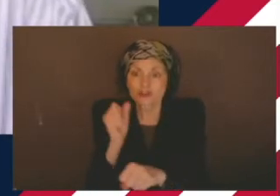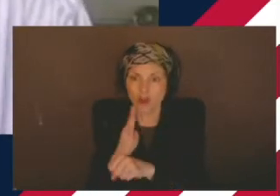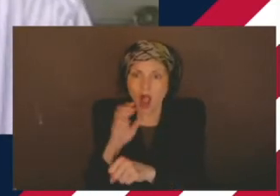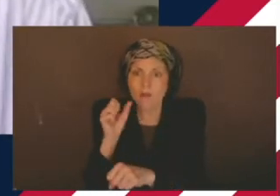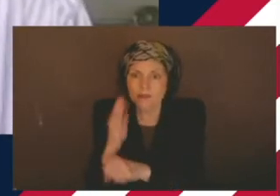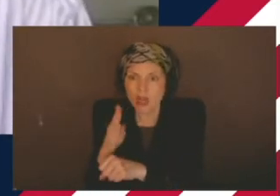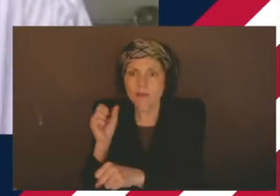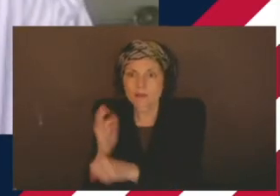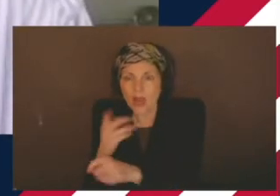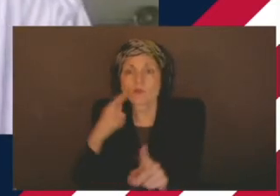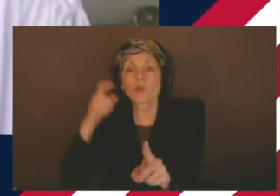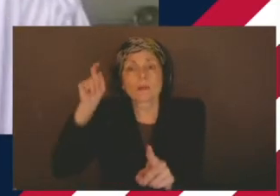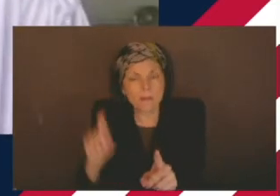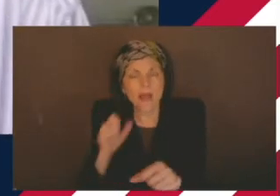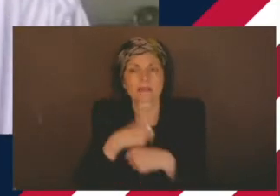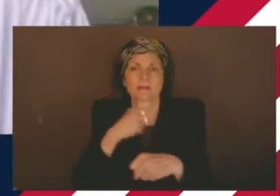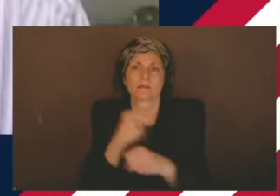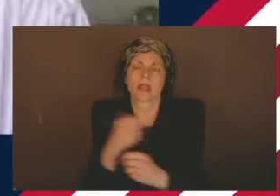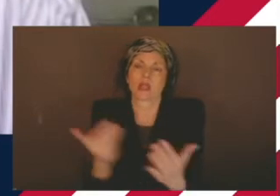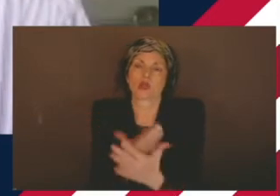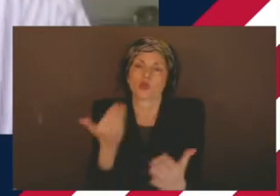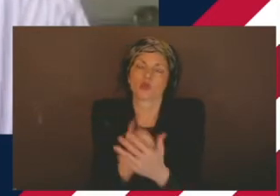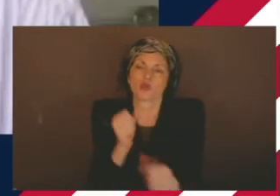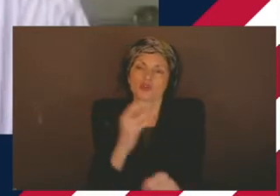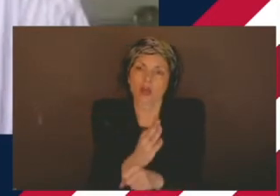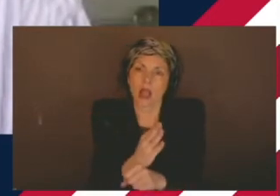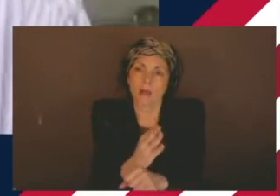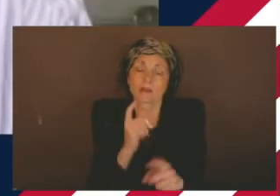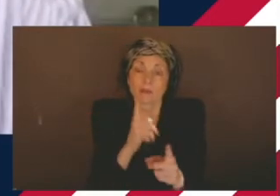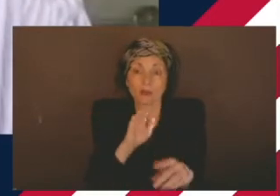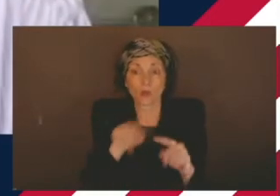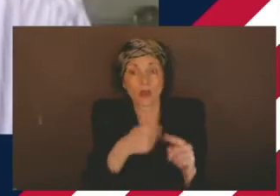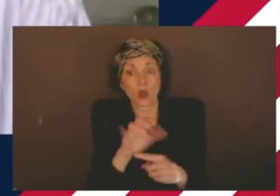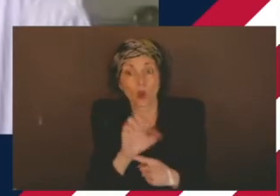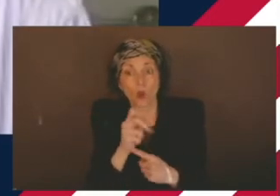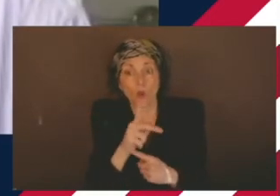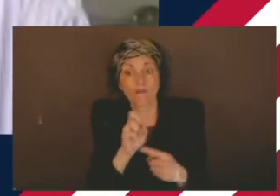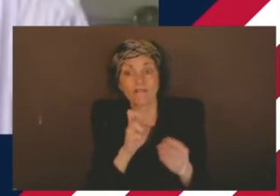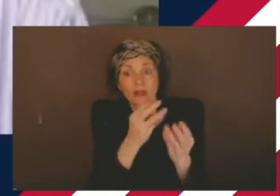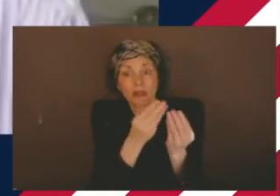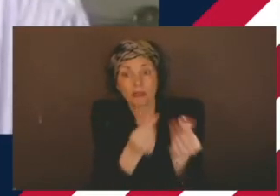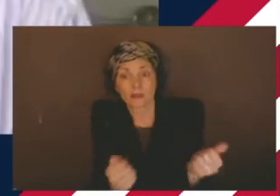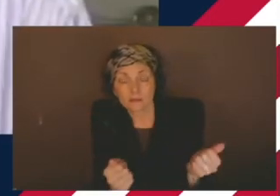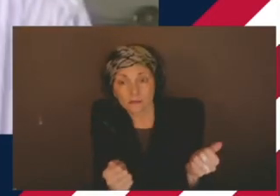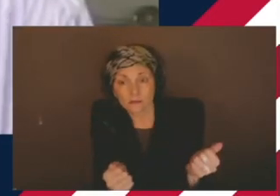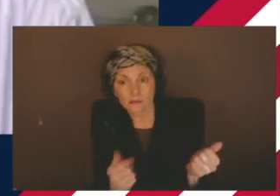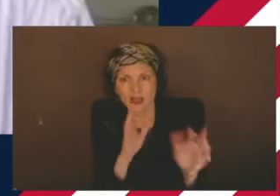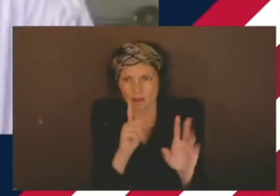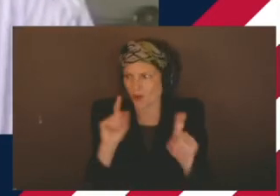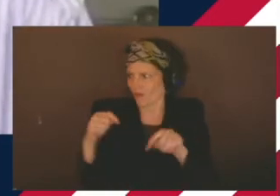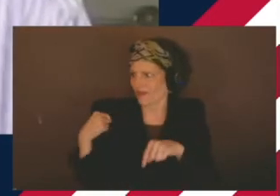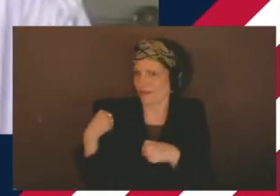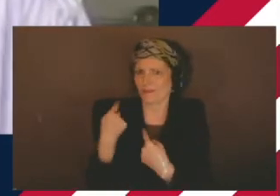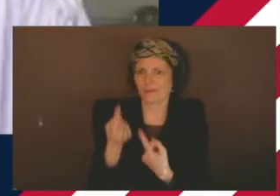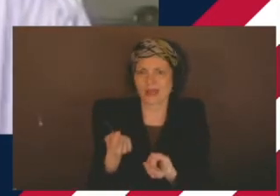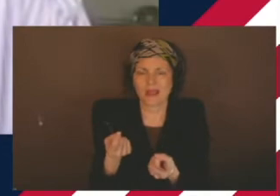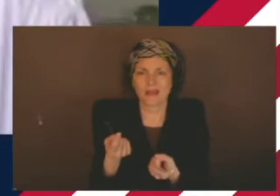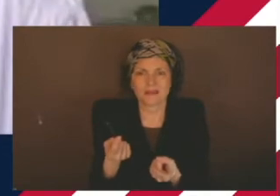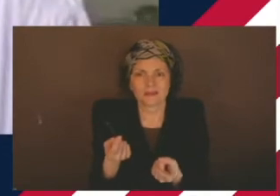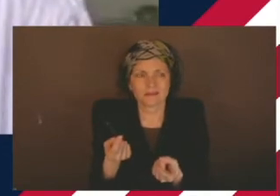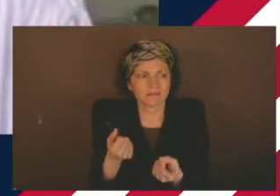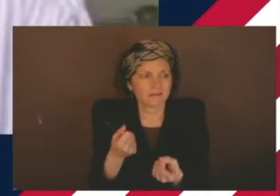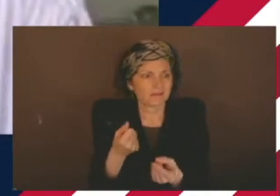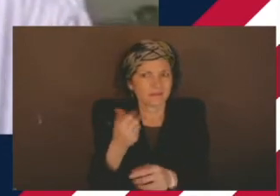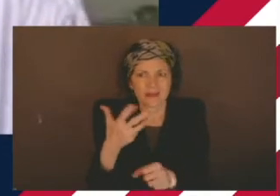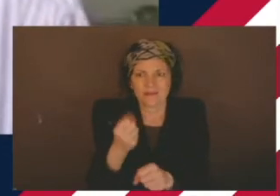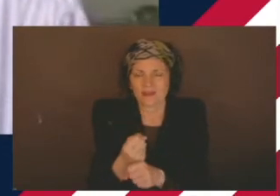coming out of COVID and into the future. Over the last 5 pre-COVID years, energy sector job creation